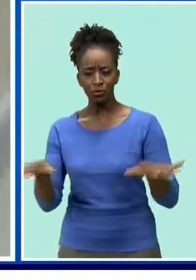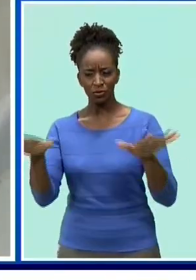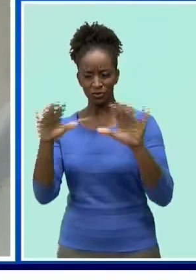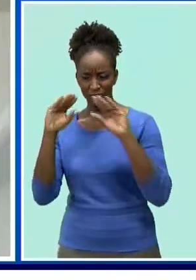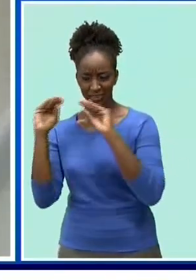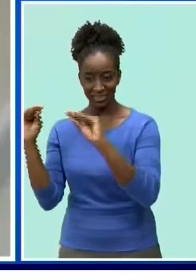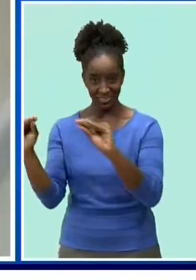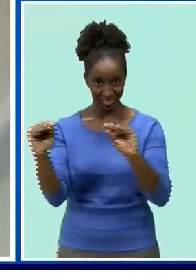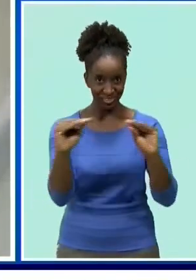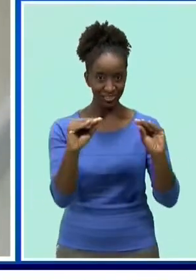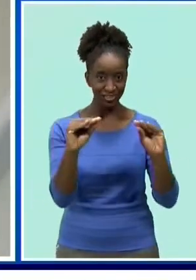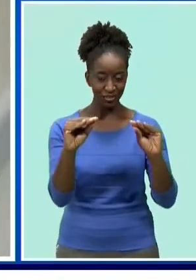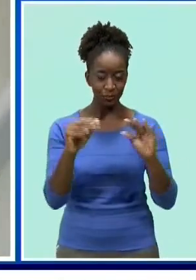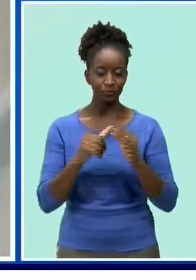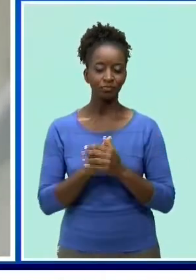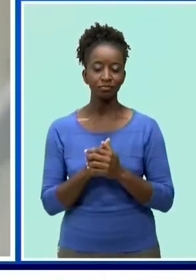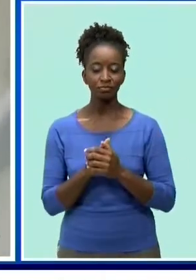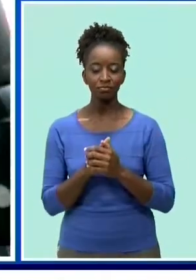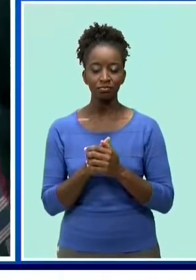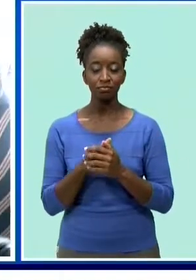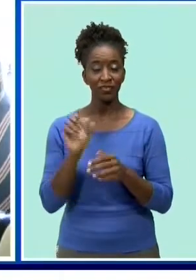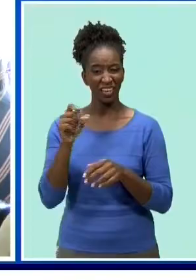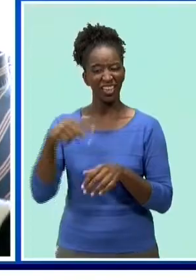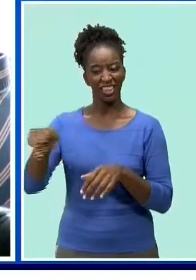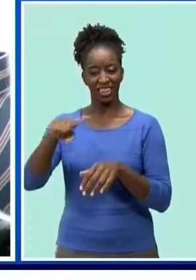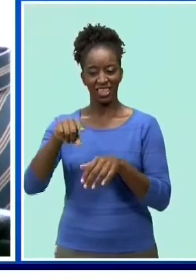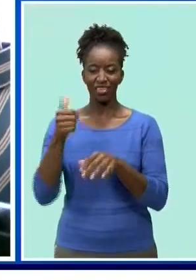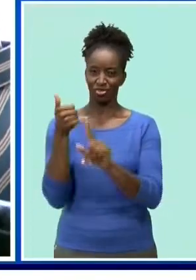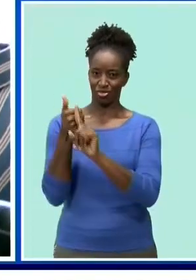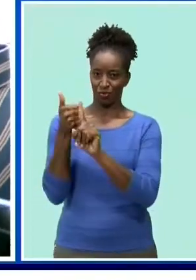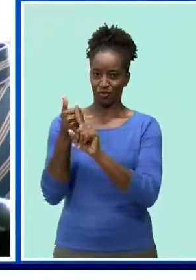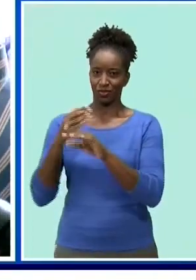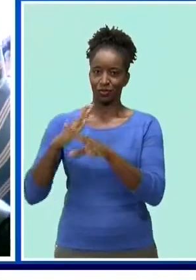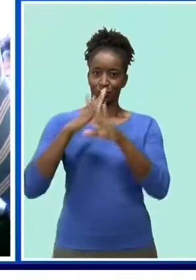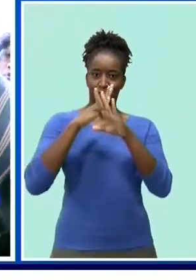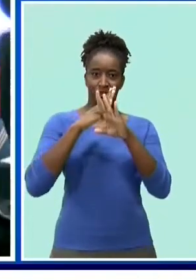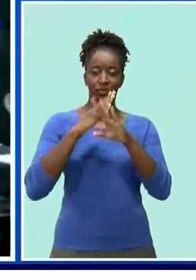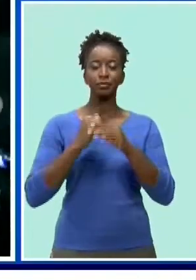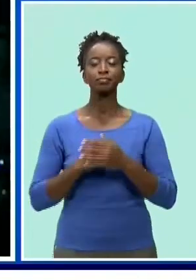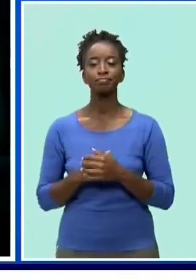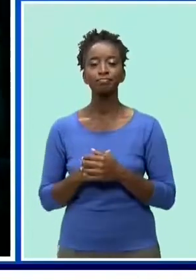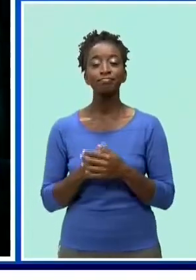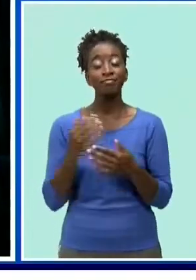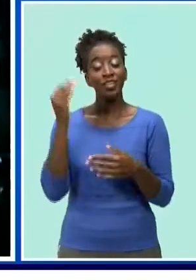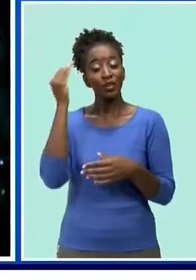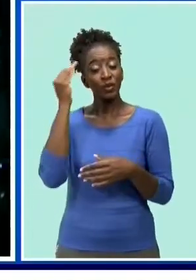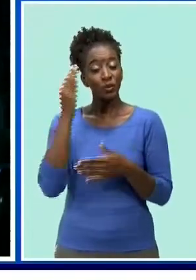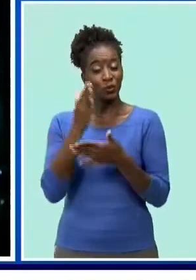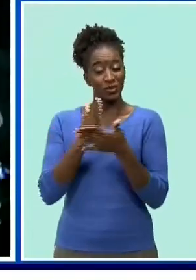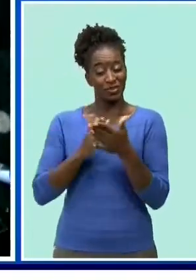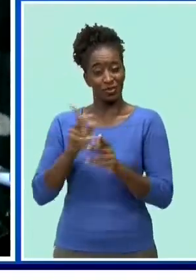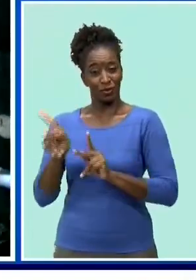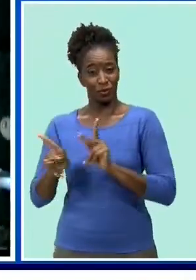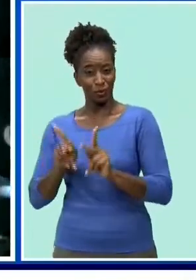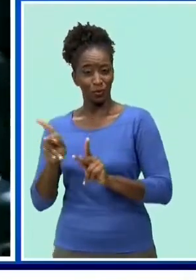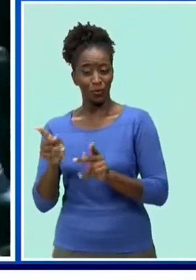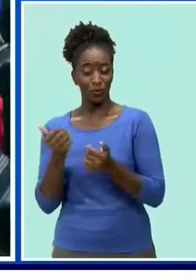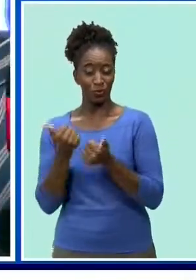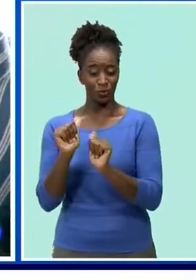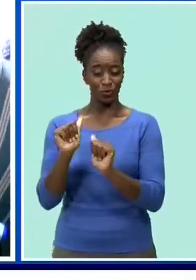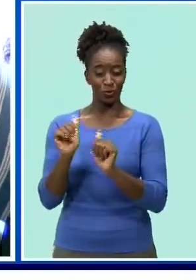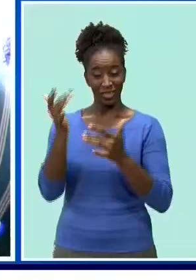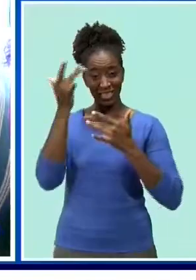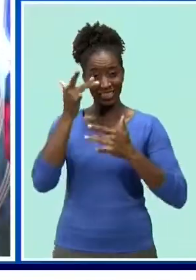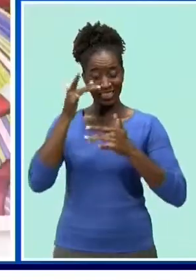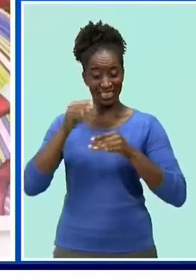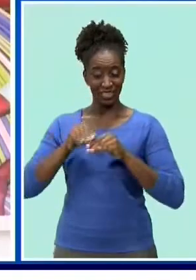household level. However, Minister Bostic notes that some vector control efforts employed by householders may have a